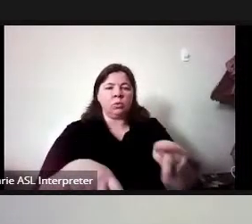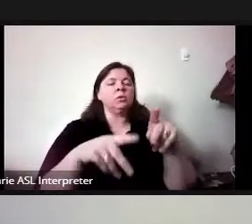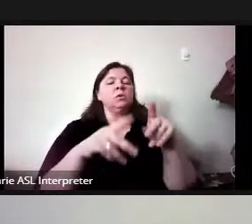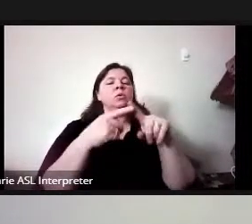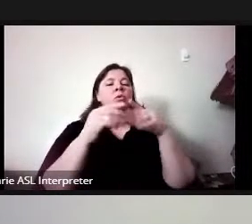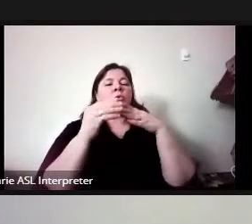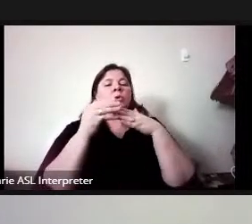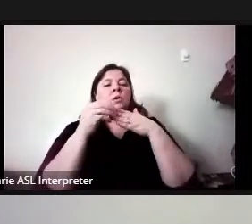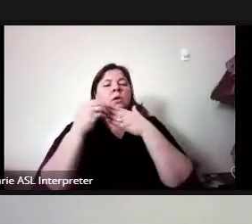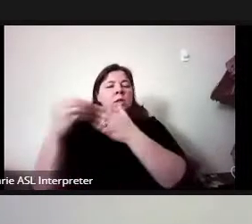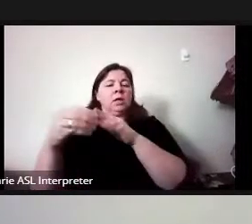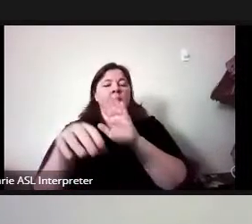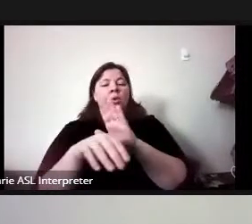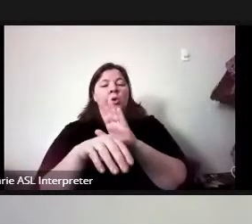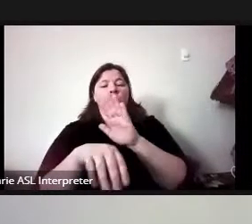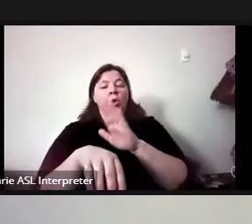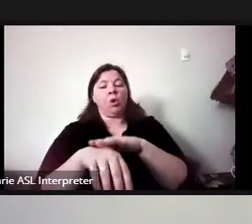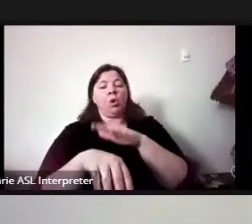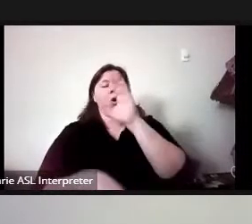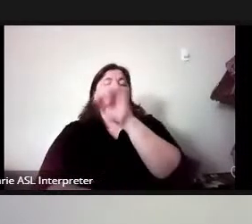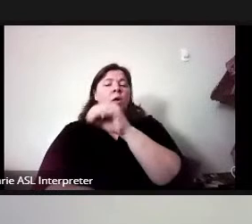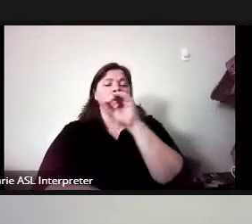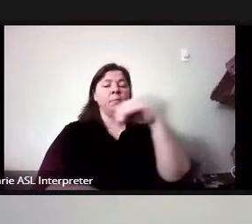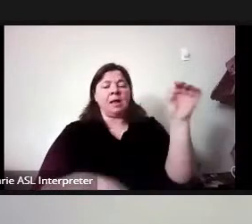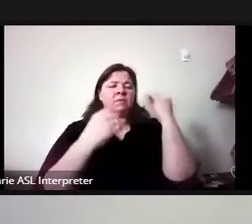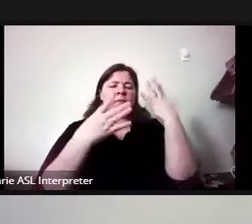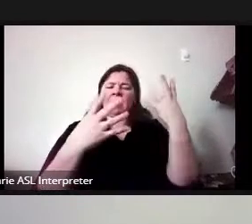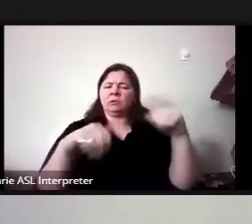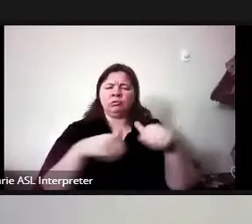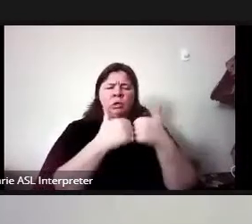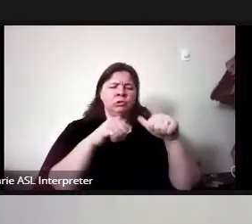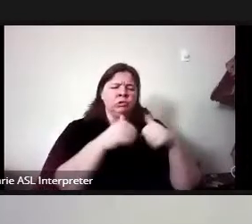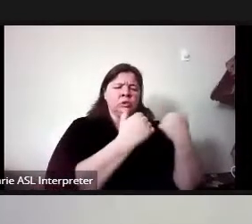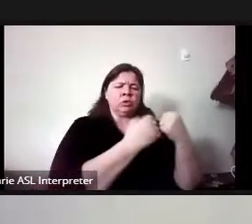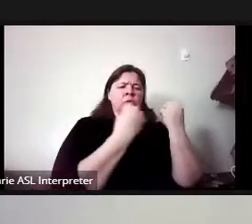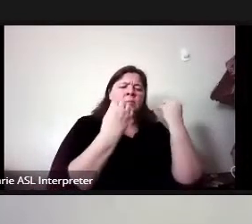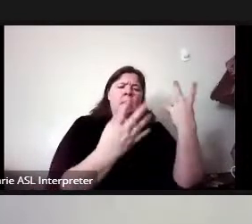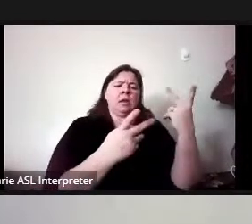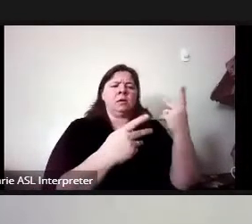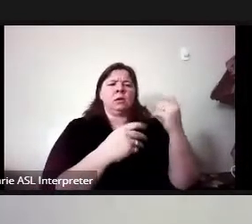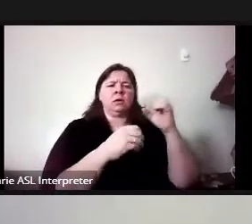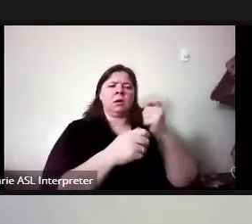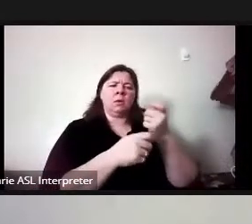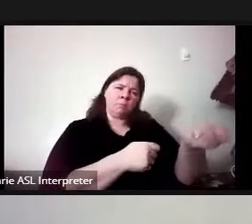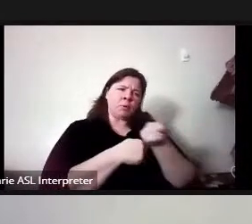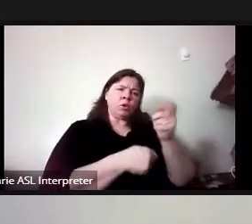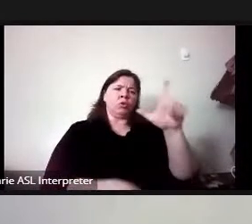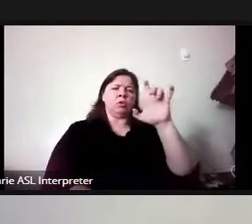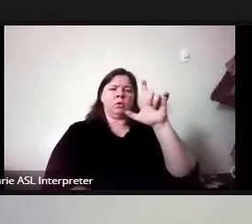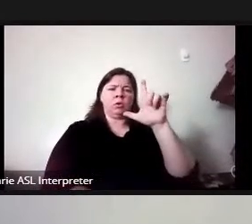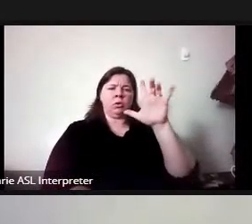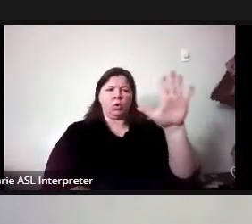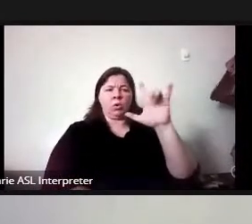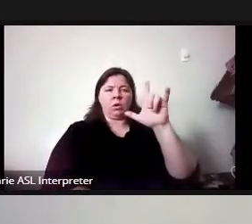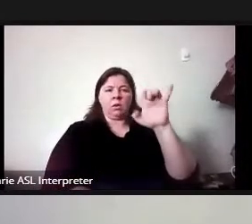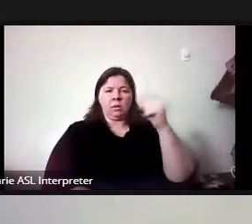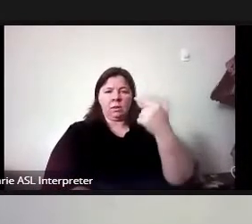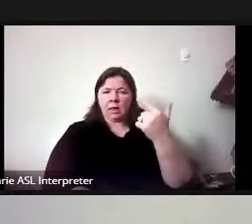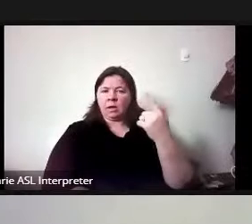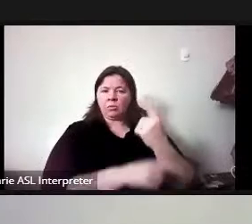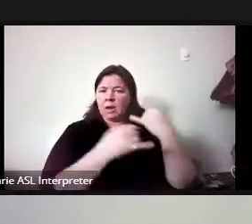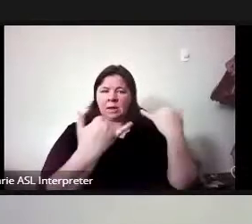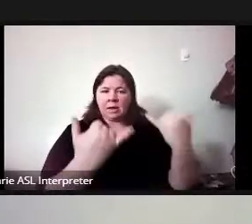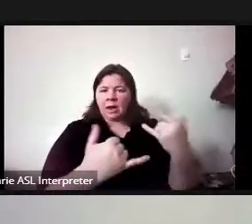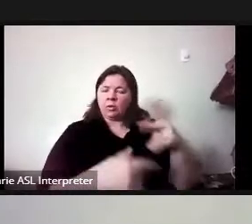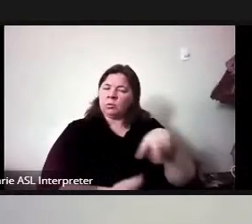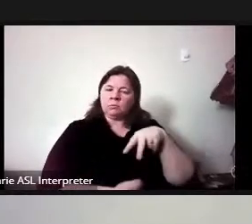Onpassive, despite so many challenges and like pulling so many people pulling your leg right now also, and you are